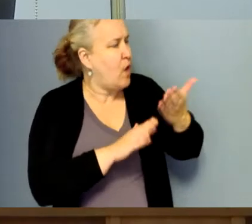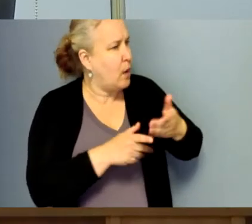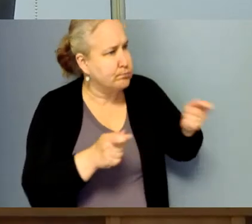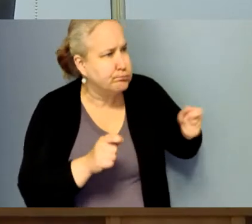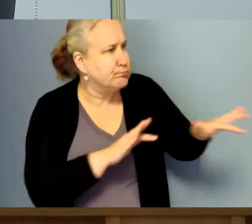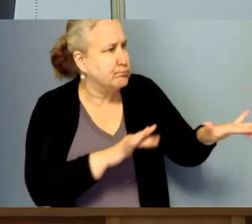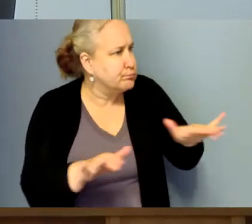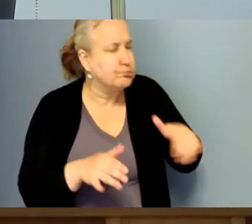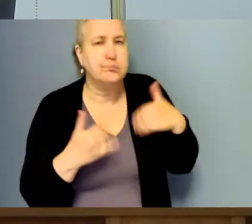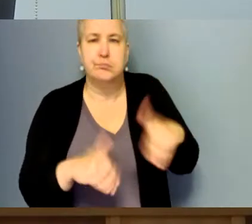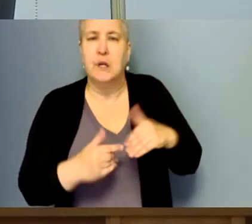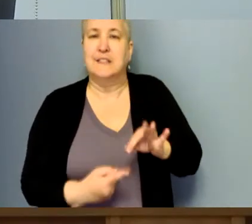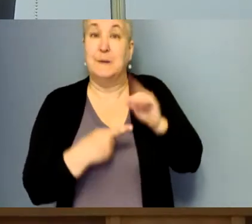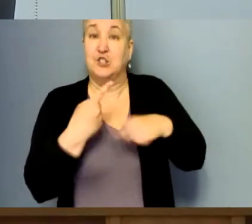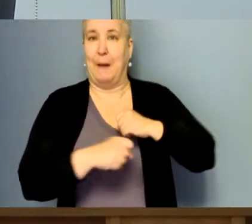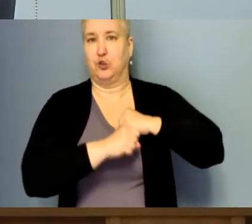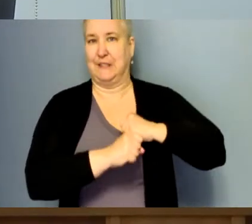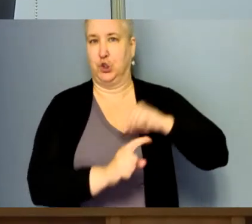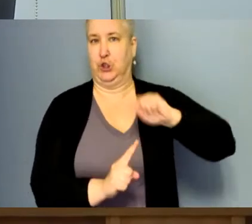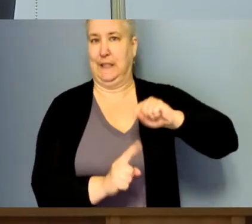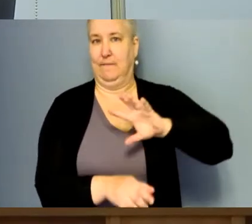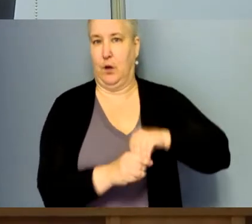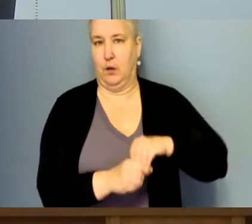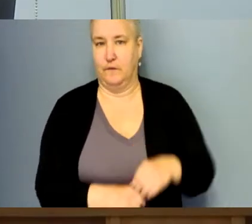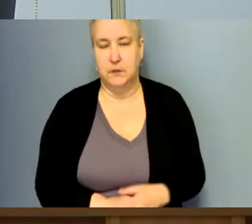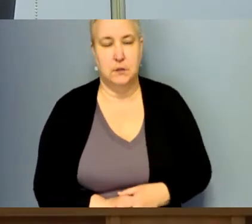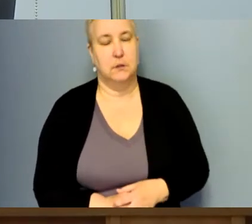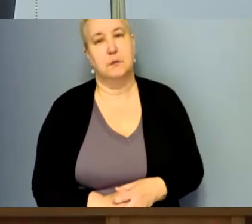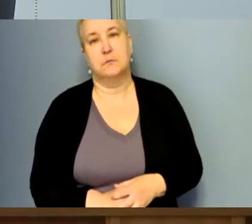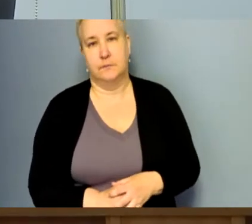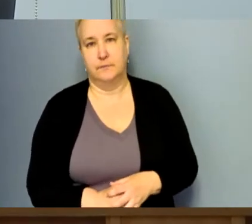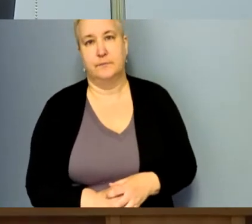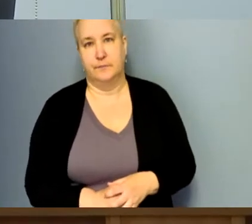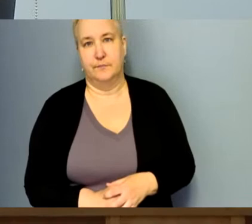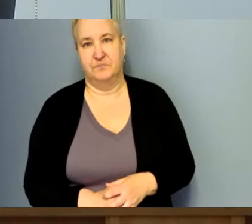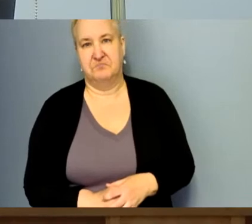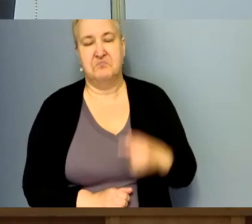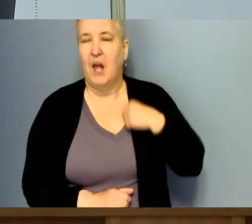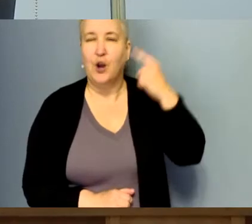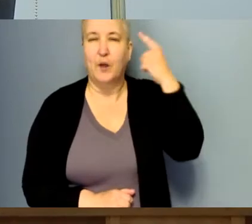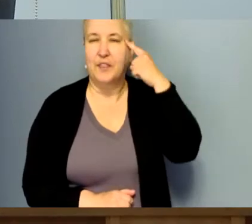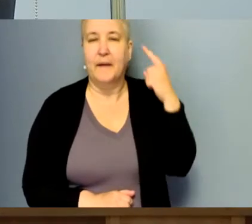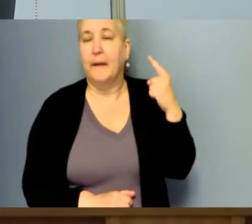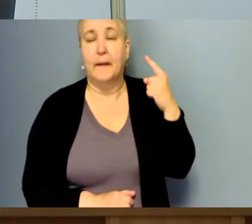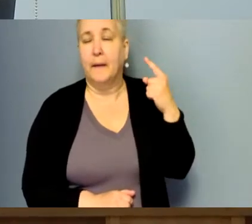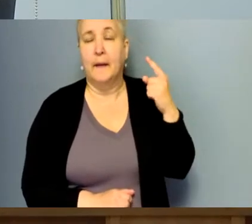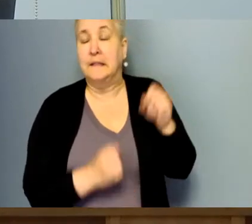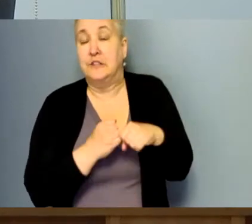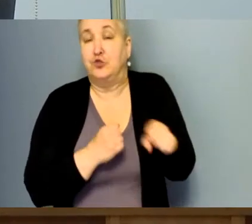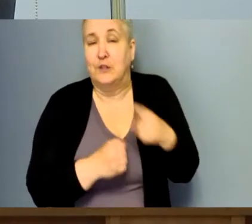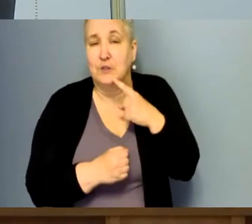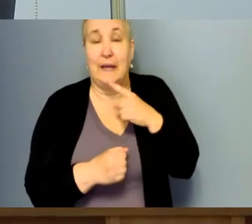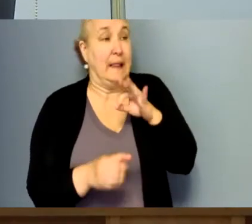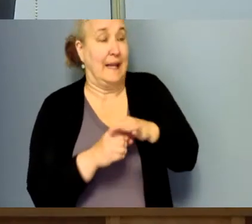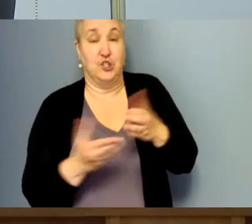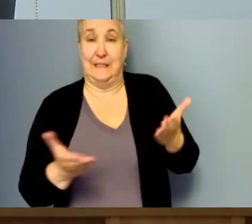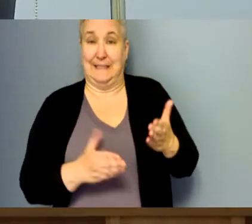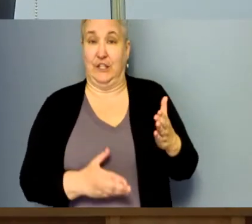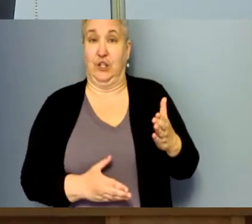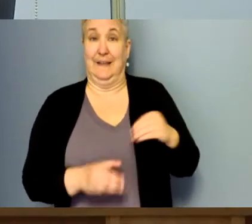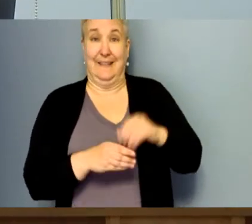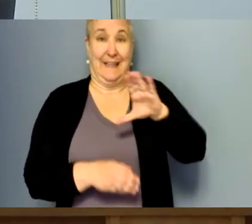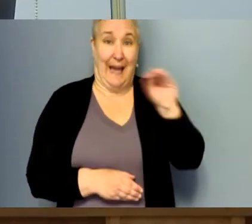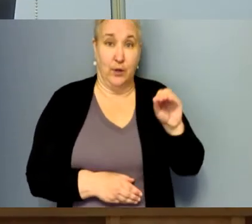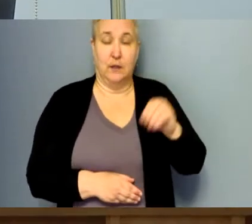and especially about the security that goes into them. I do not think it is a stretch to say elections in this county and in this country